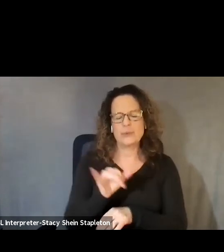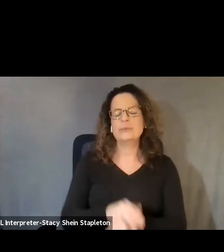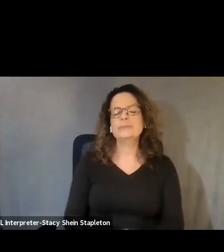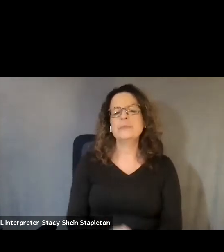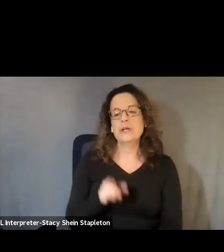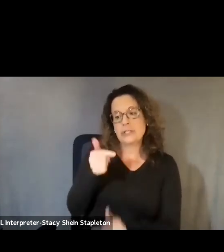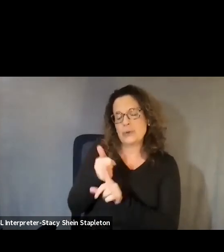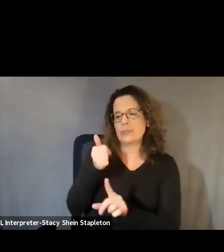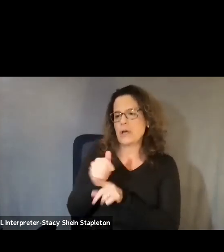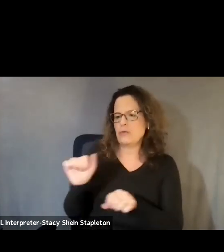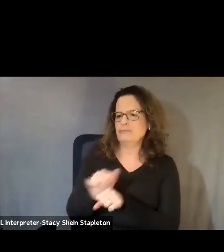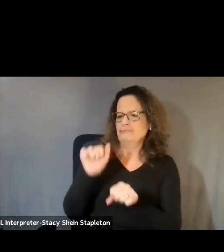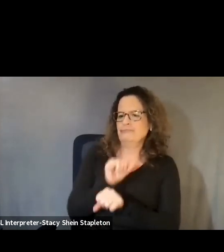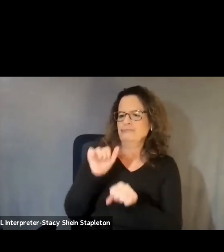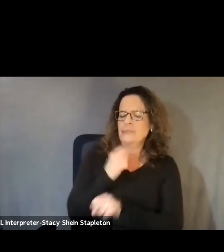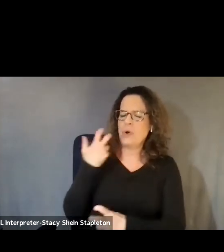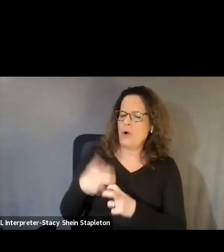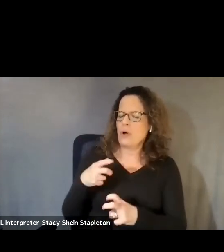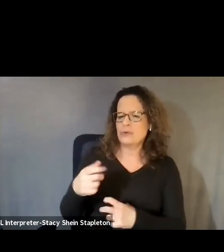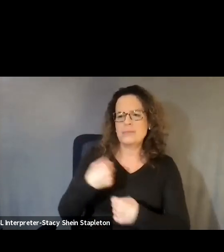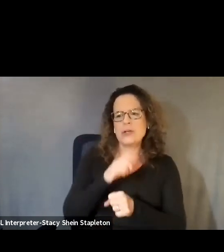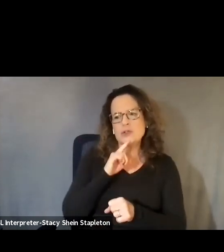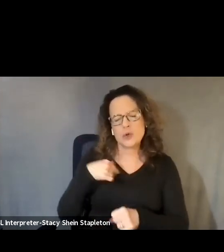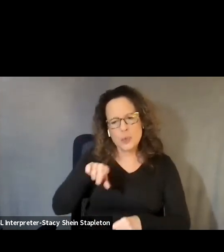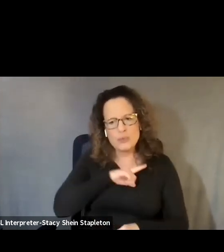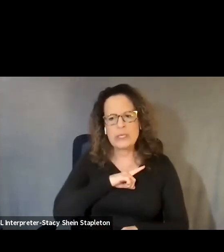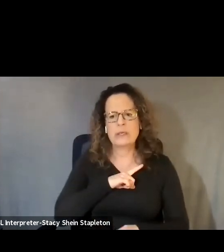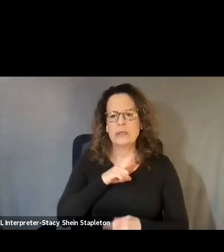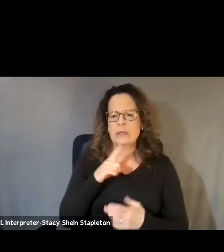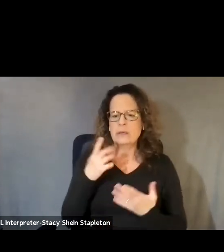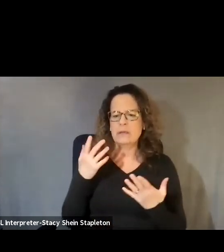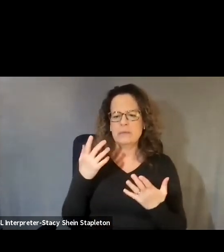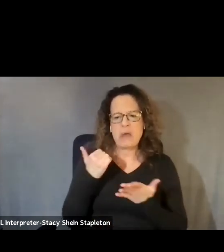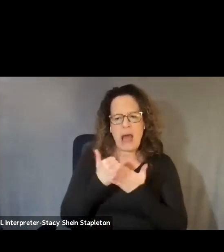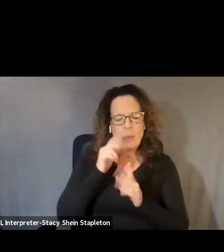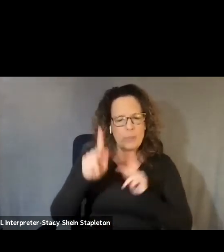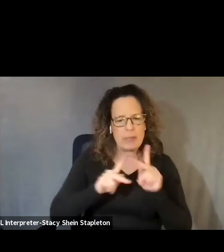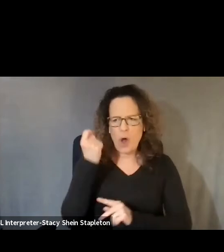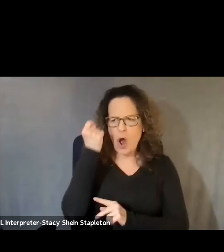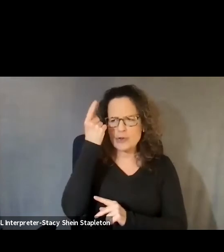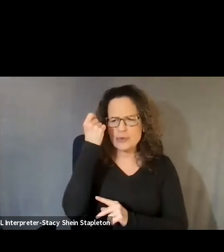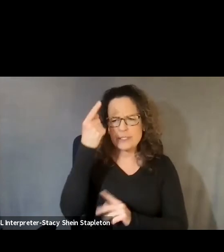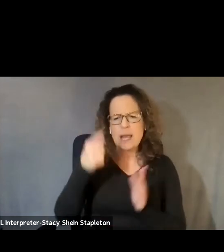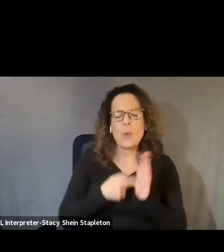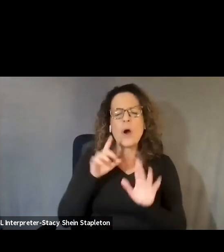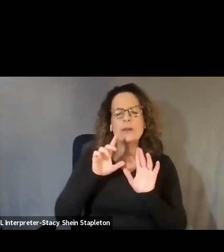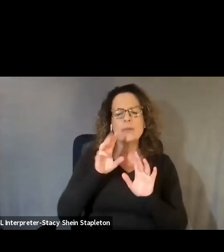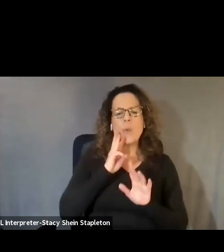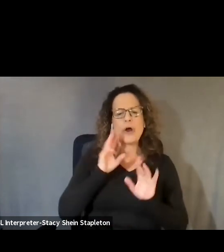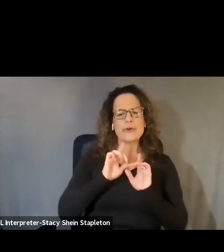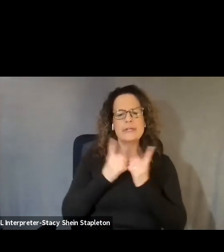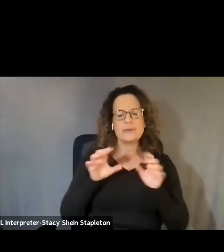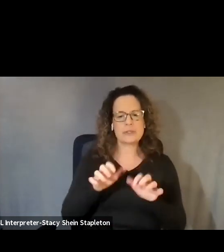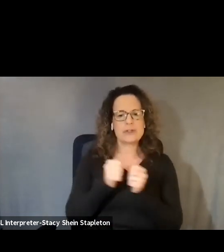is also tireless in making sure that we help people understand what the district does with your